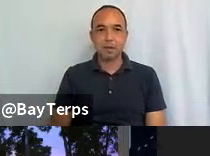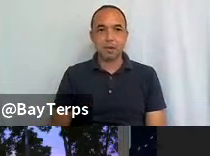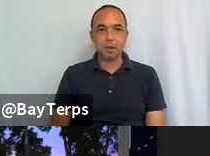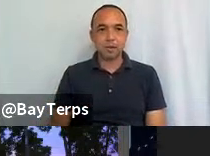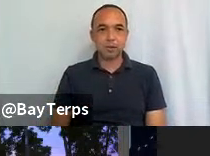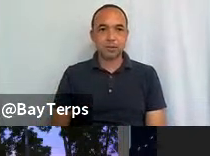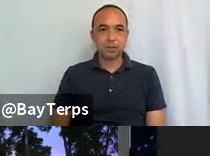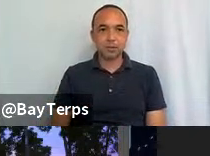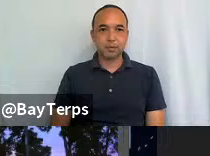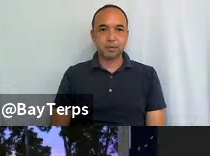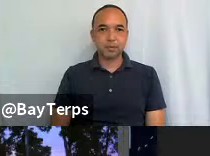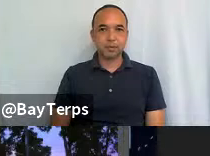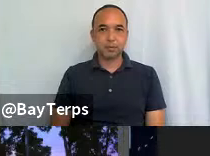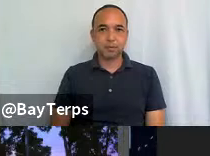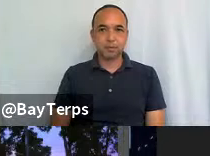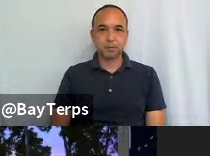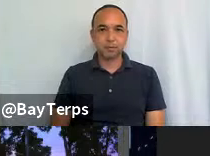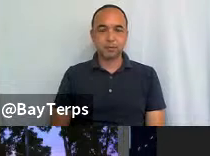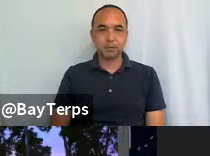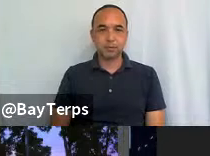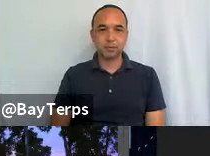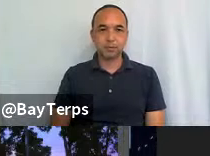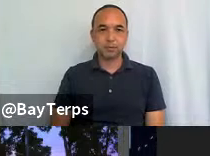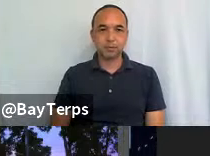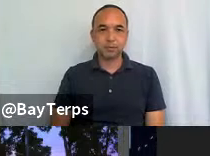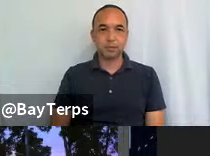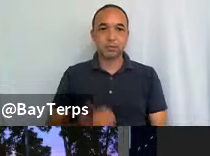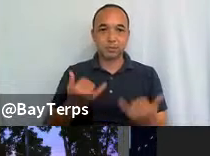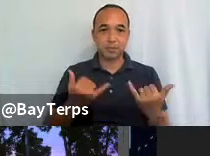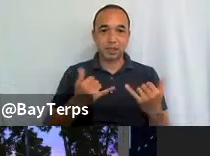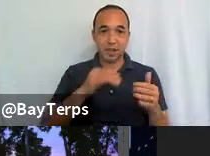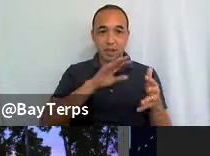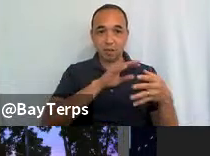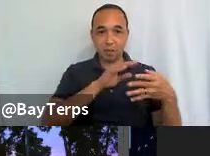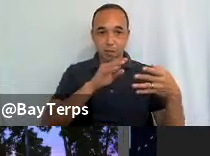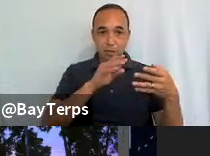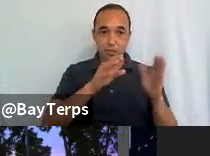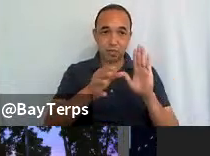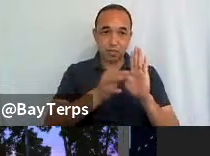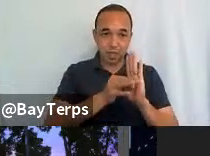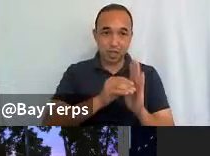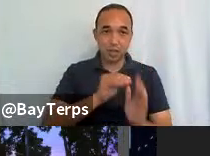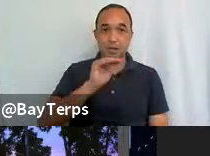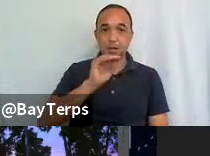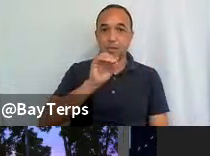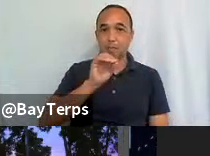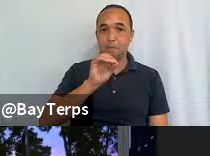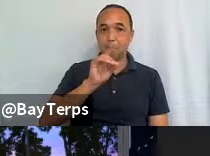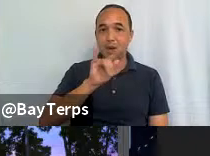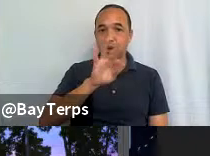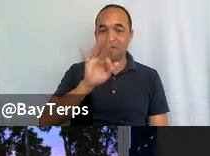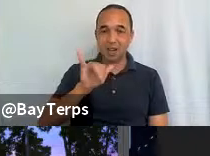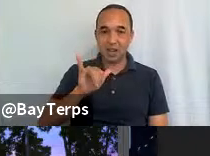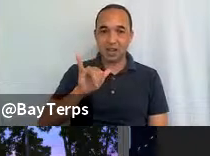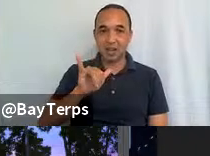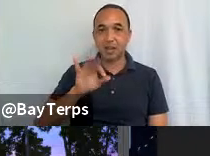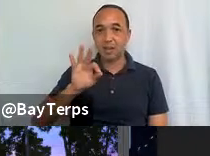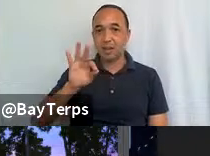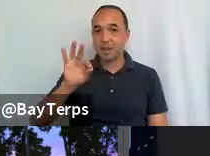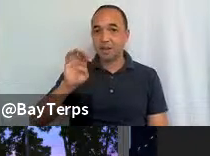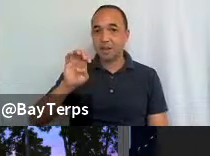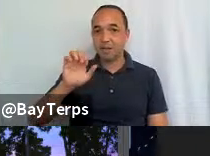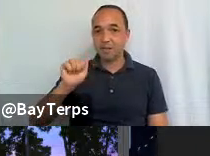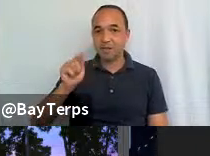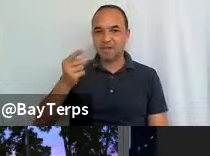So I'm going to go into select, modify, feather. And what that is going to do is it's going to give me